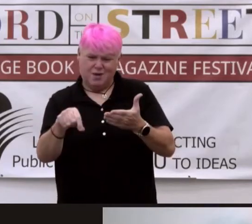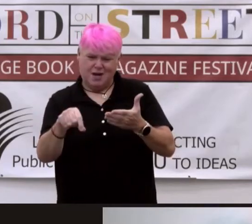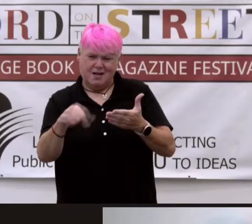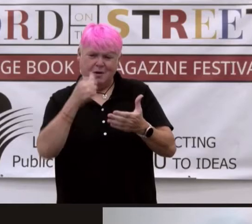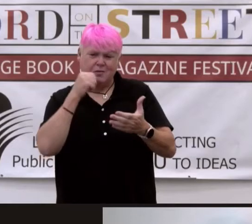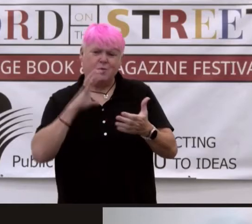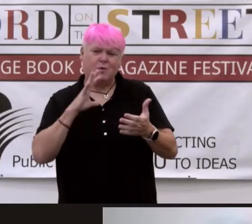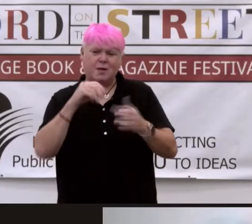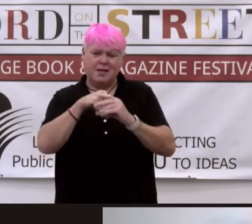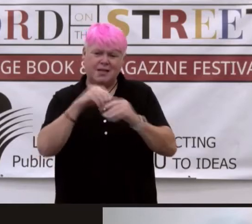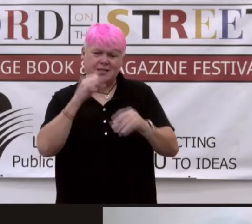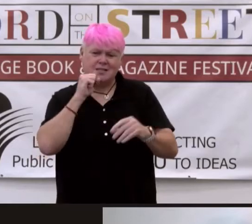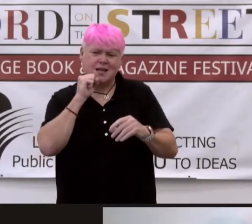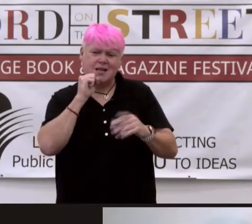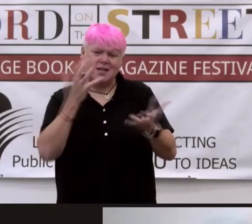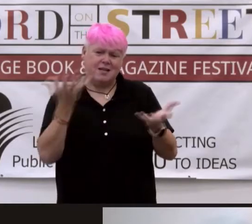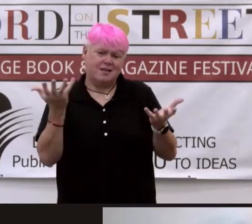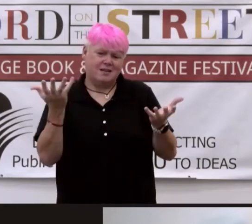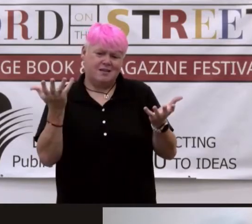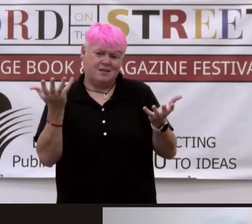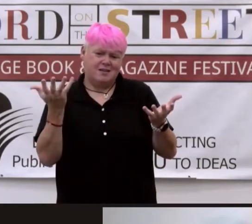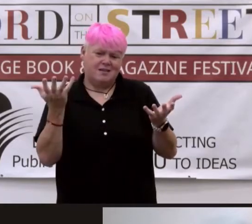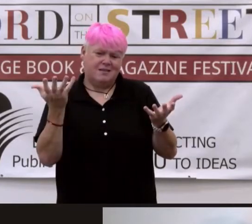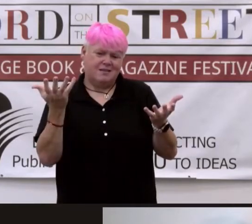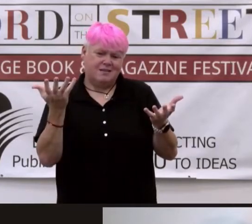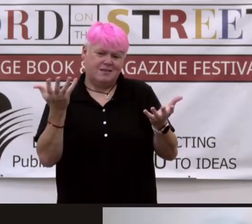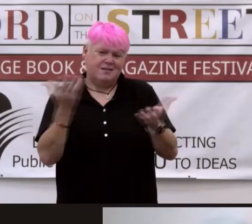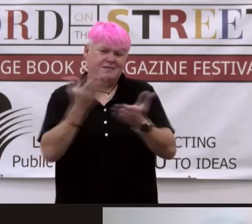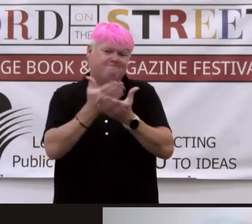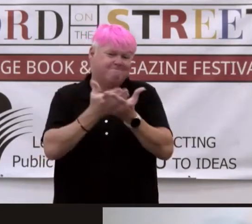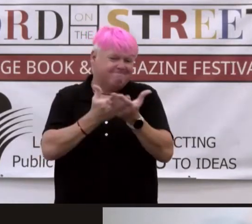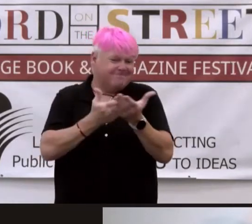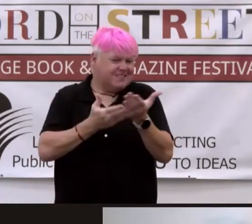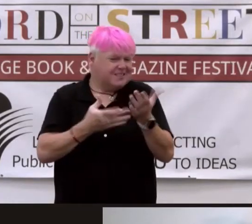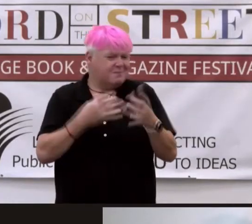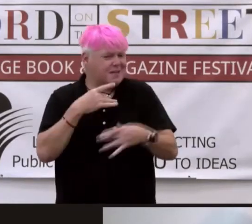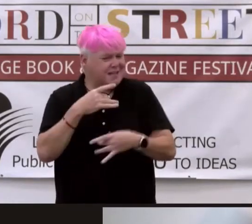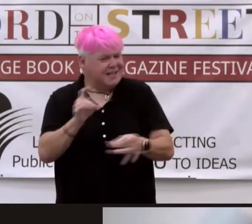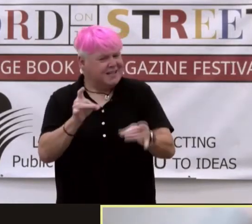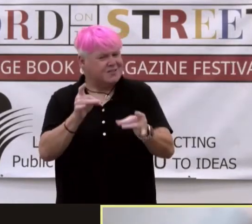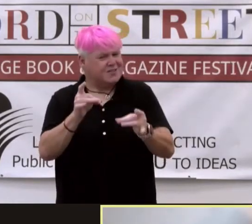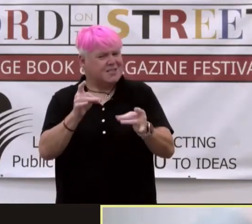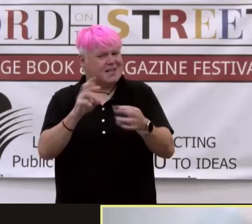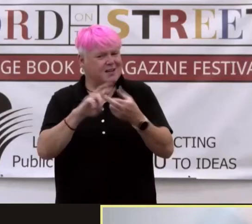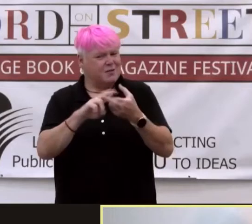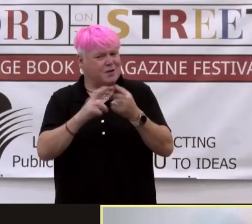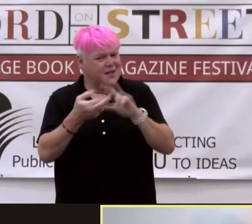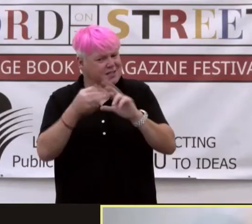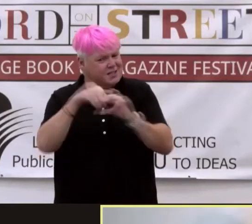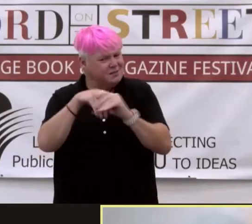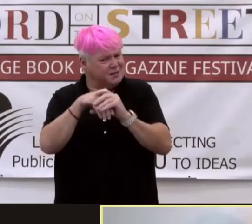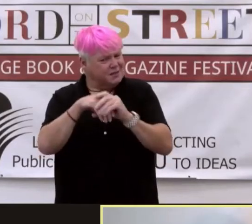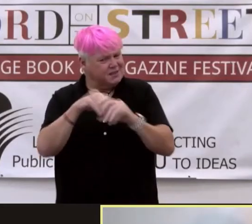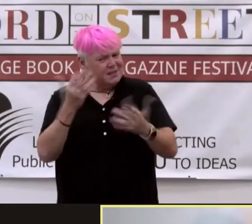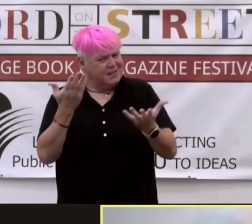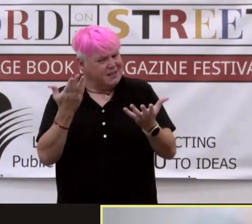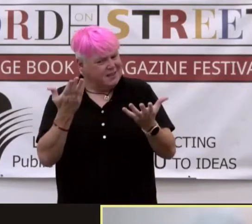Sadie share? Because there's some complex relationships in that book. There is. I just